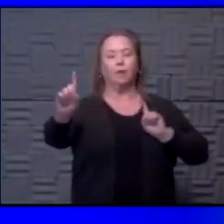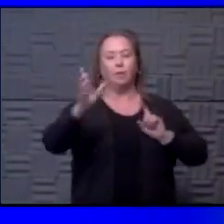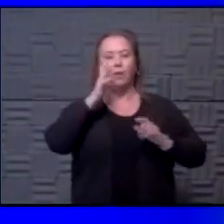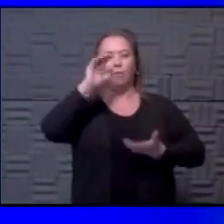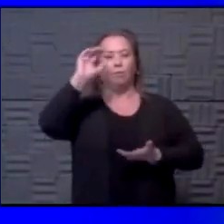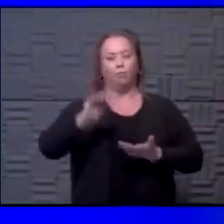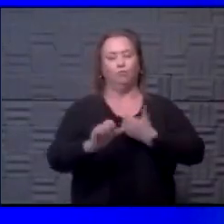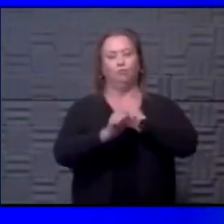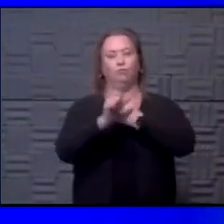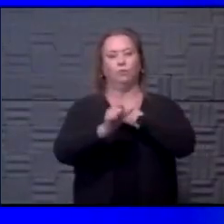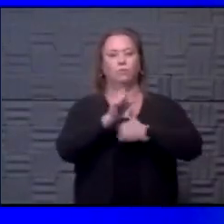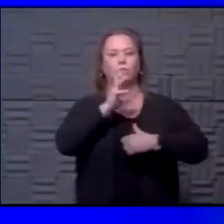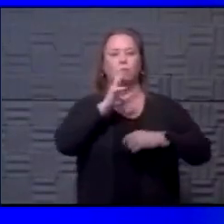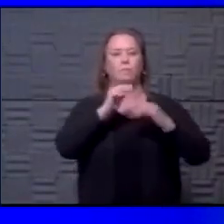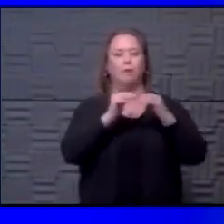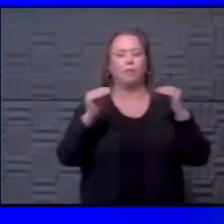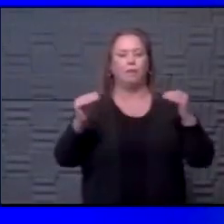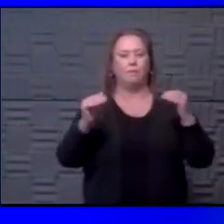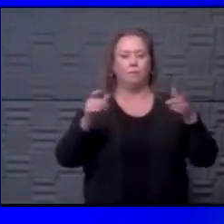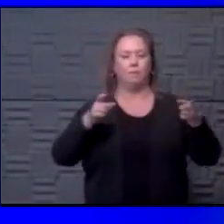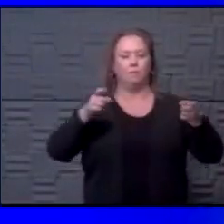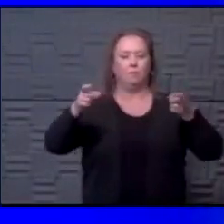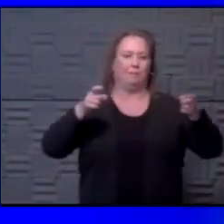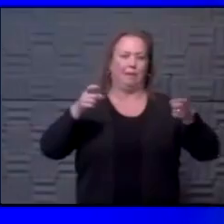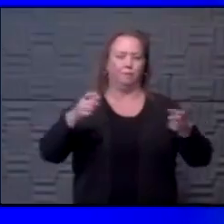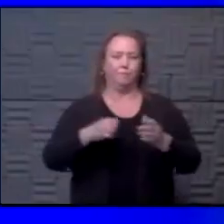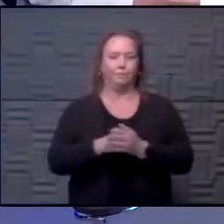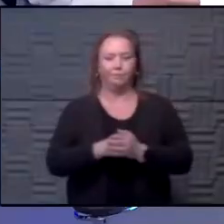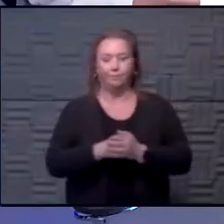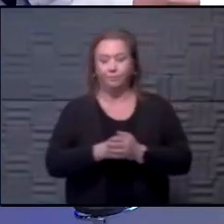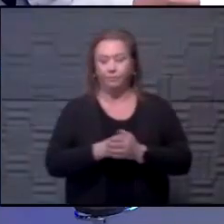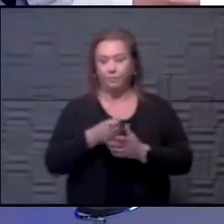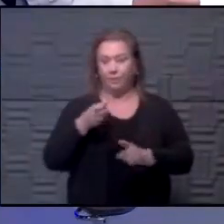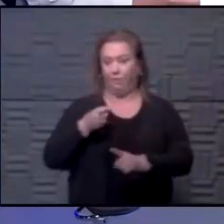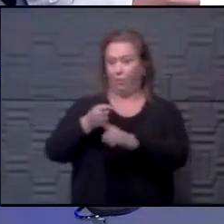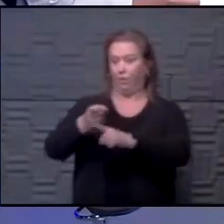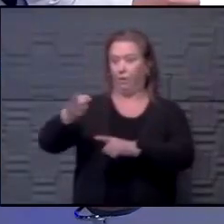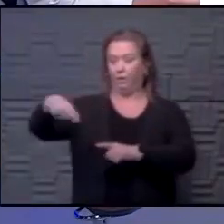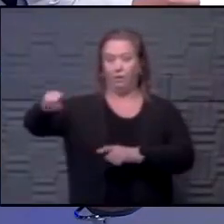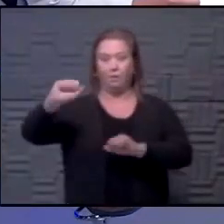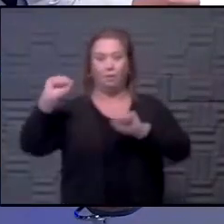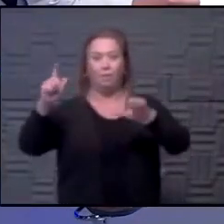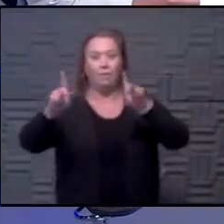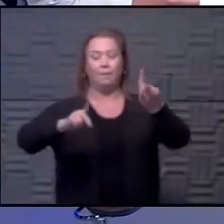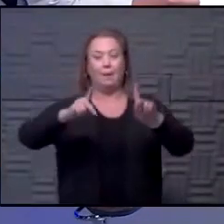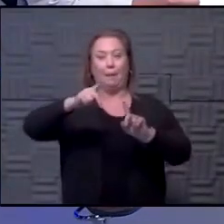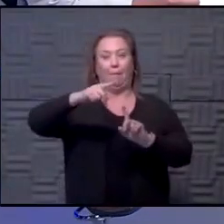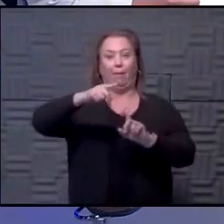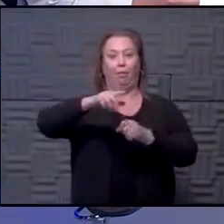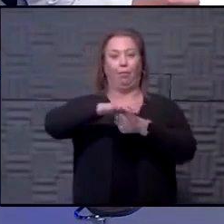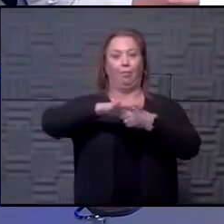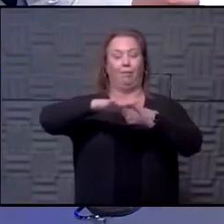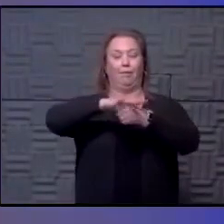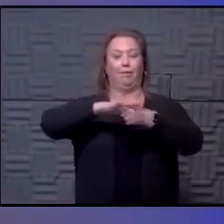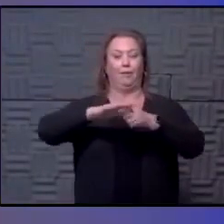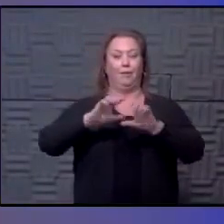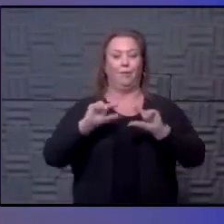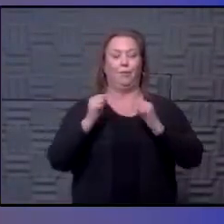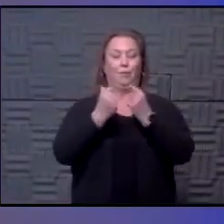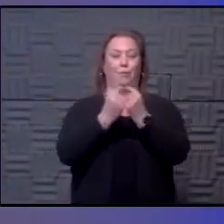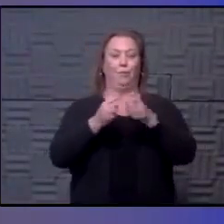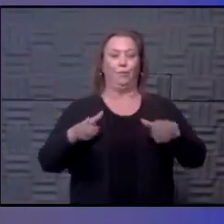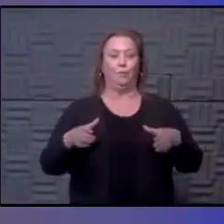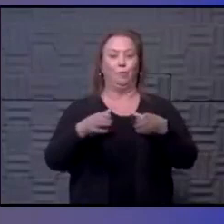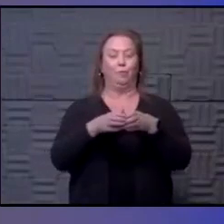your risk. And we're talking about levels of risk mitigation too. Yeah, and if you get it, then all the folks that were with you, if they were within that